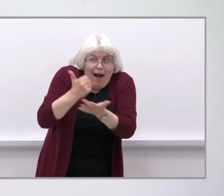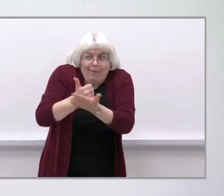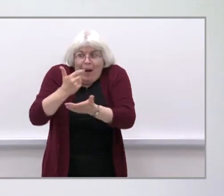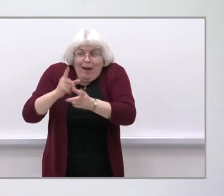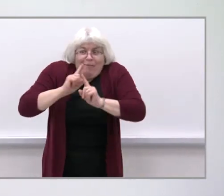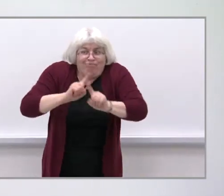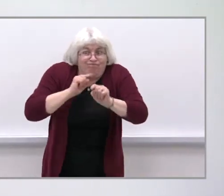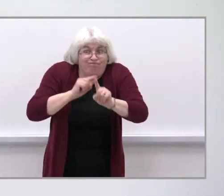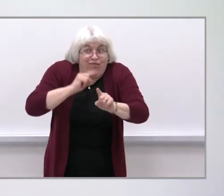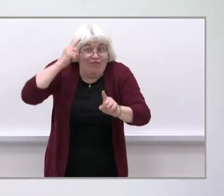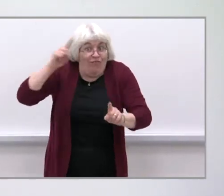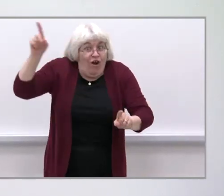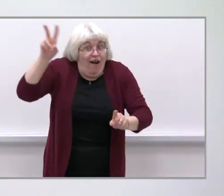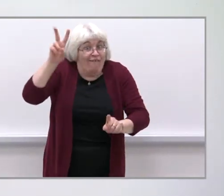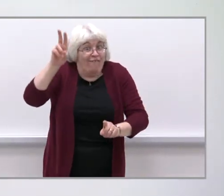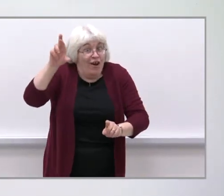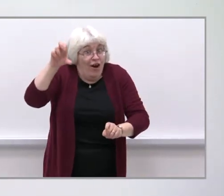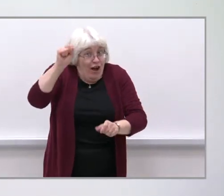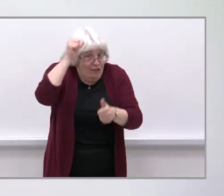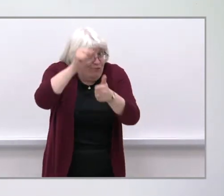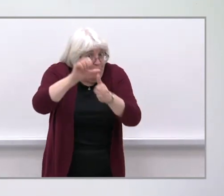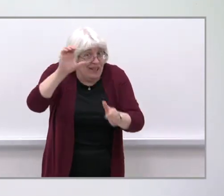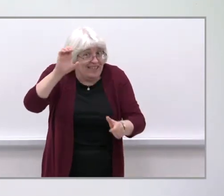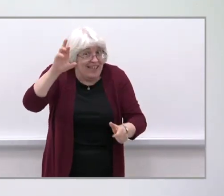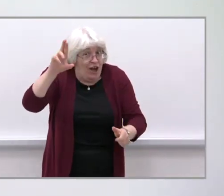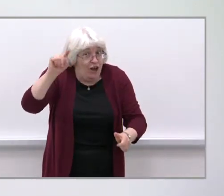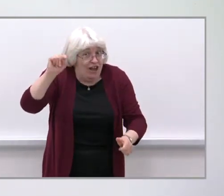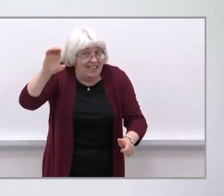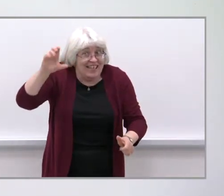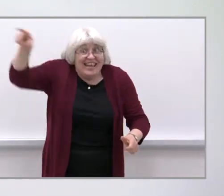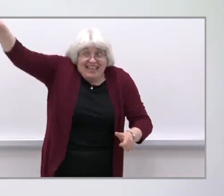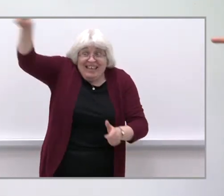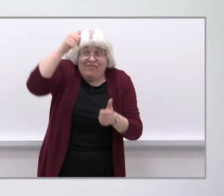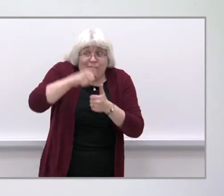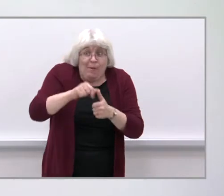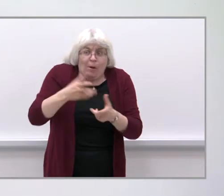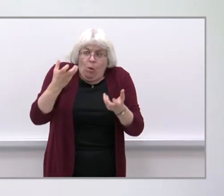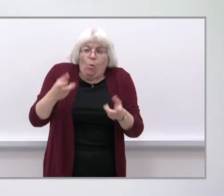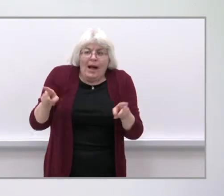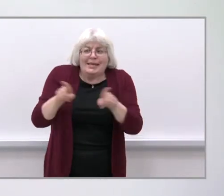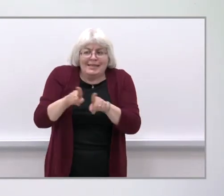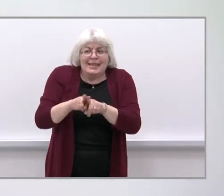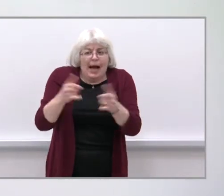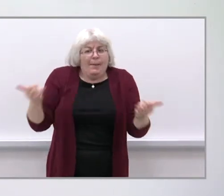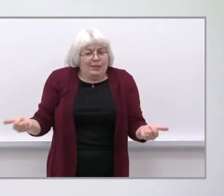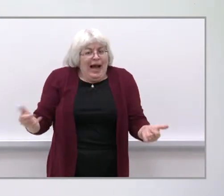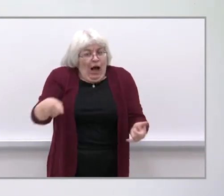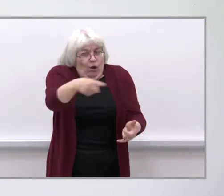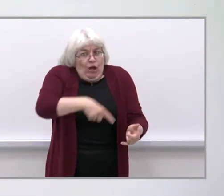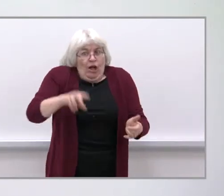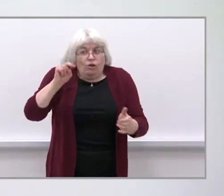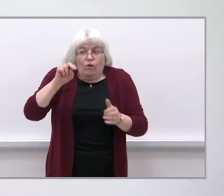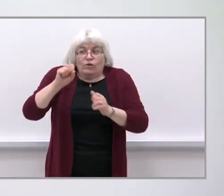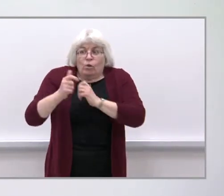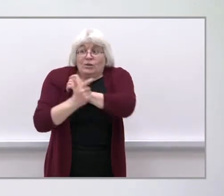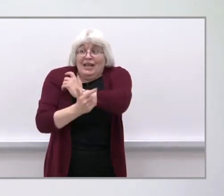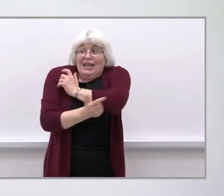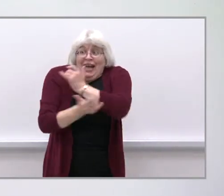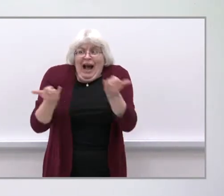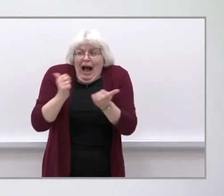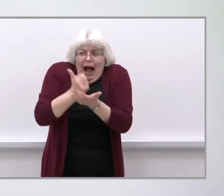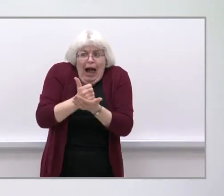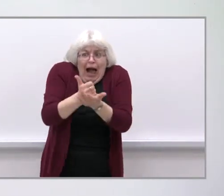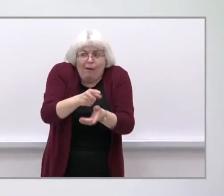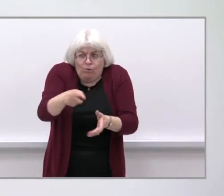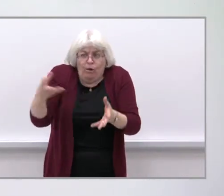recently in the library, and a lot of people answered the questions for the VRS survey. So it would be similar to what we're